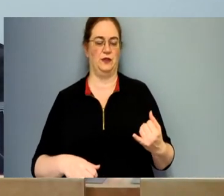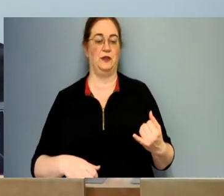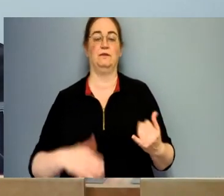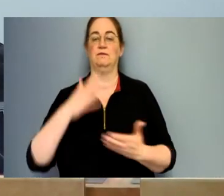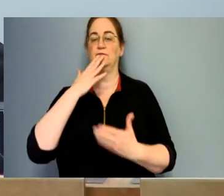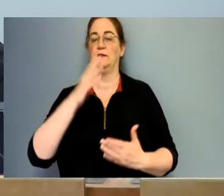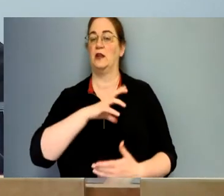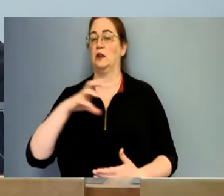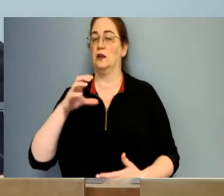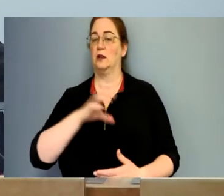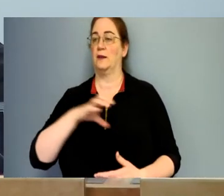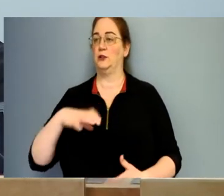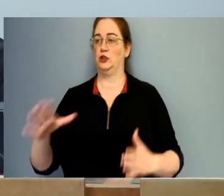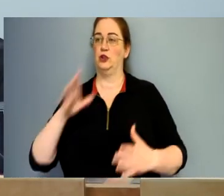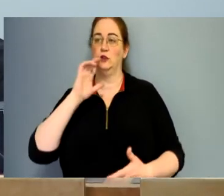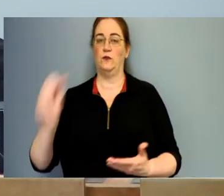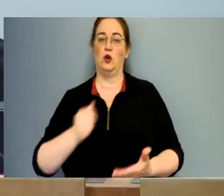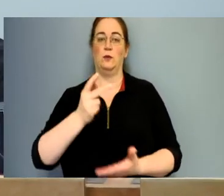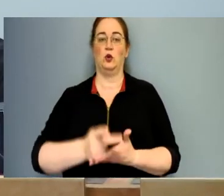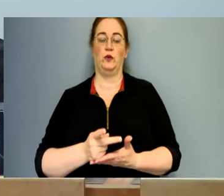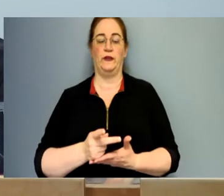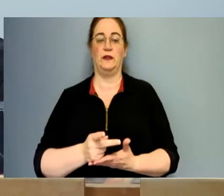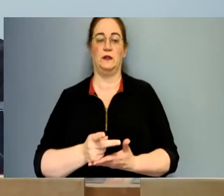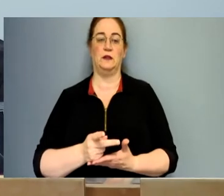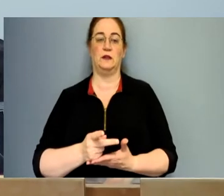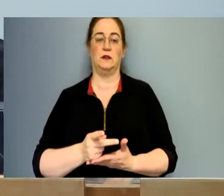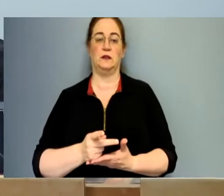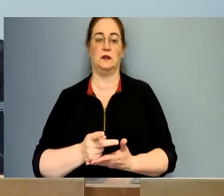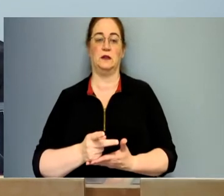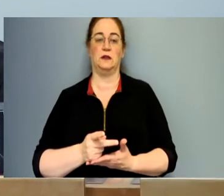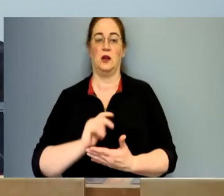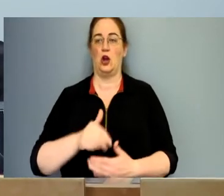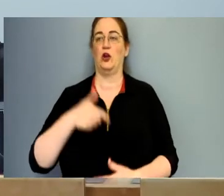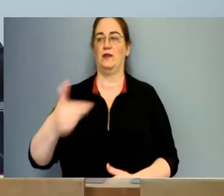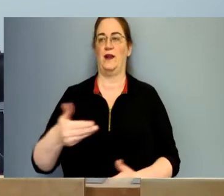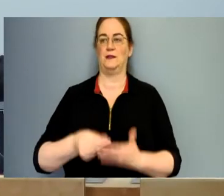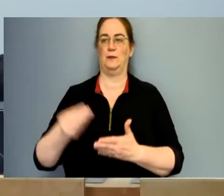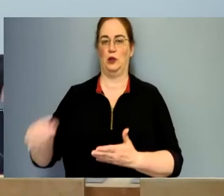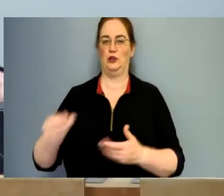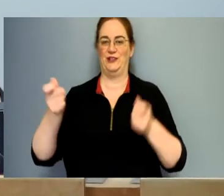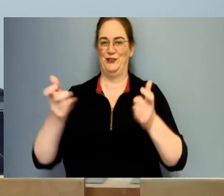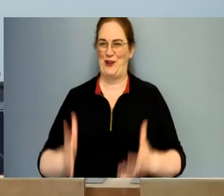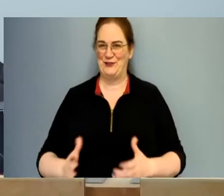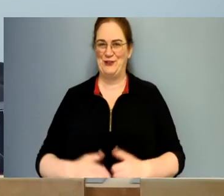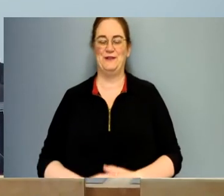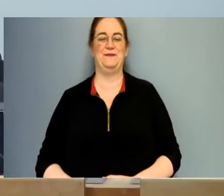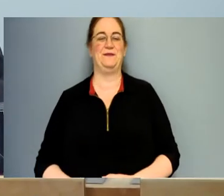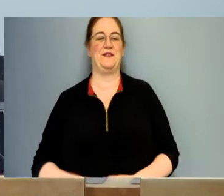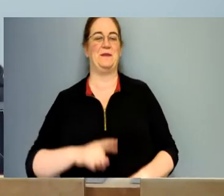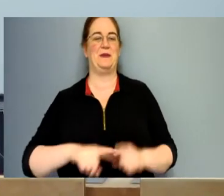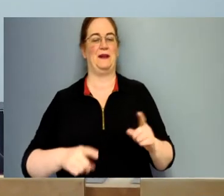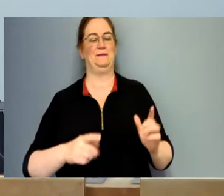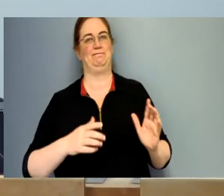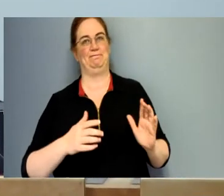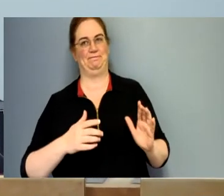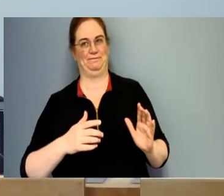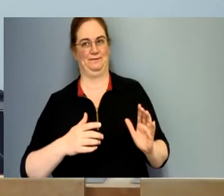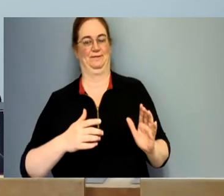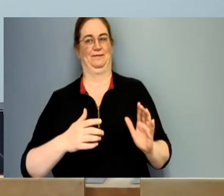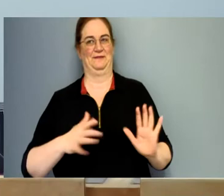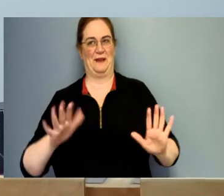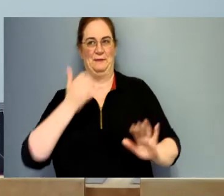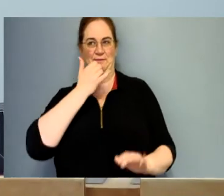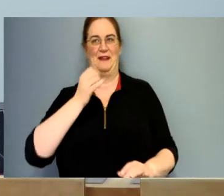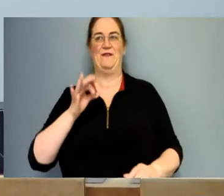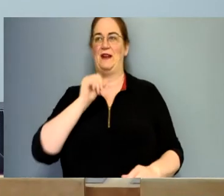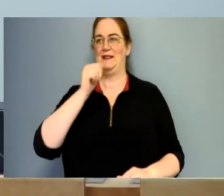thank you, commissioners, for approving our next purchasing director. But I would be remiss in not saying once again,